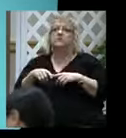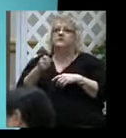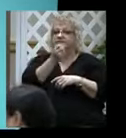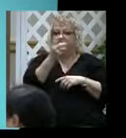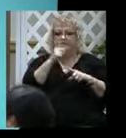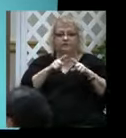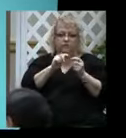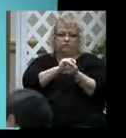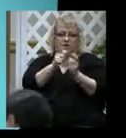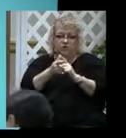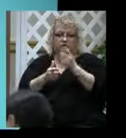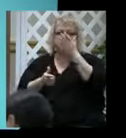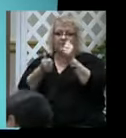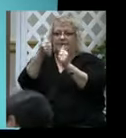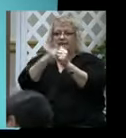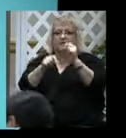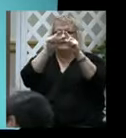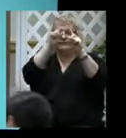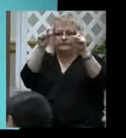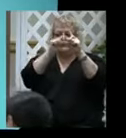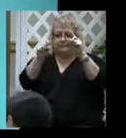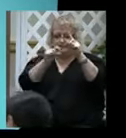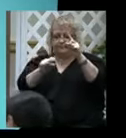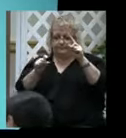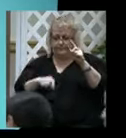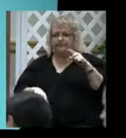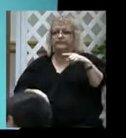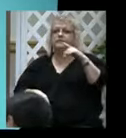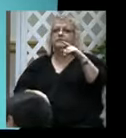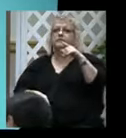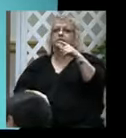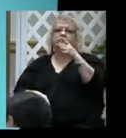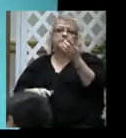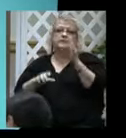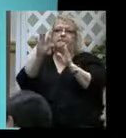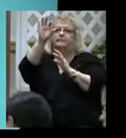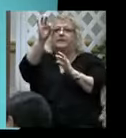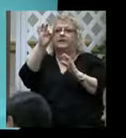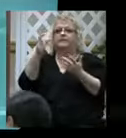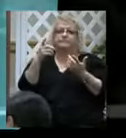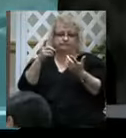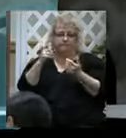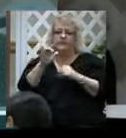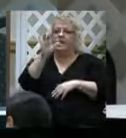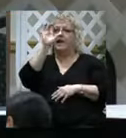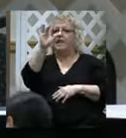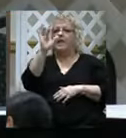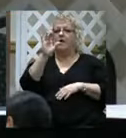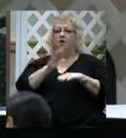different translators in each language submit to me, and we picked. And then you click on